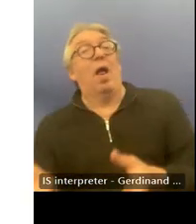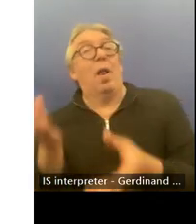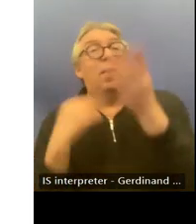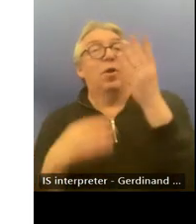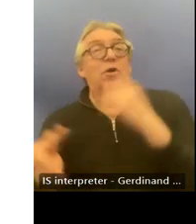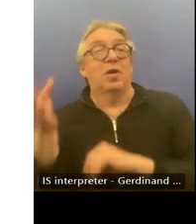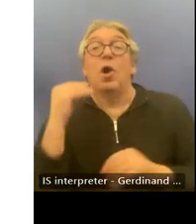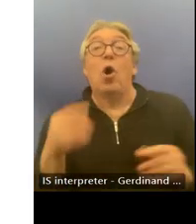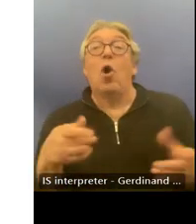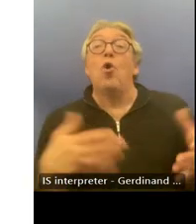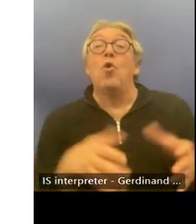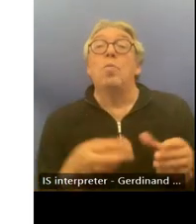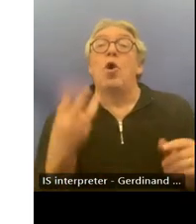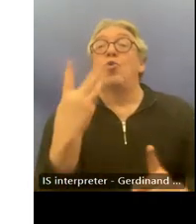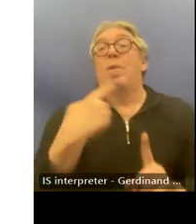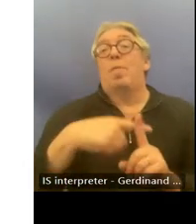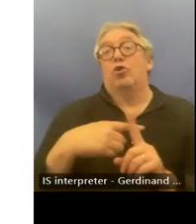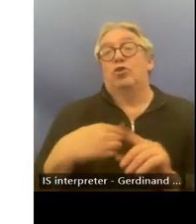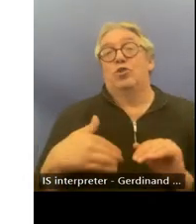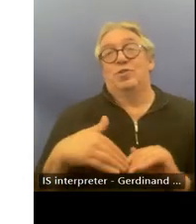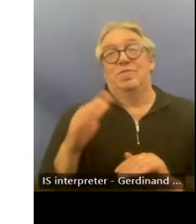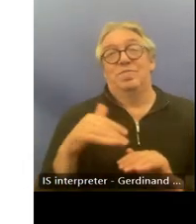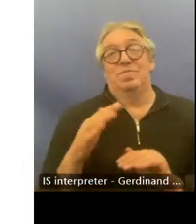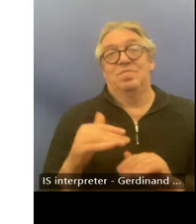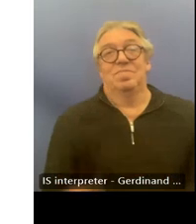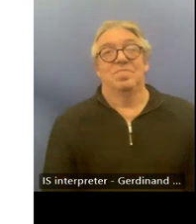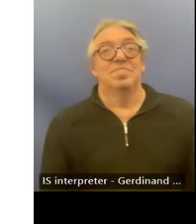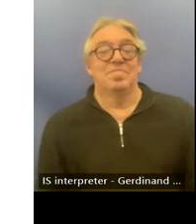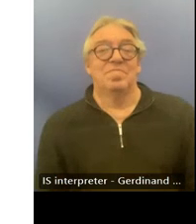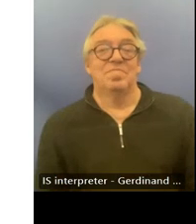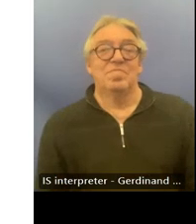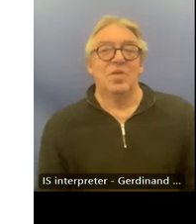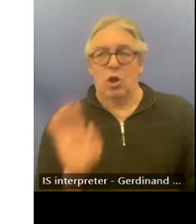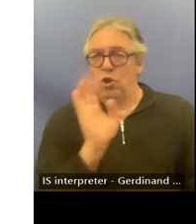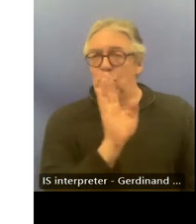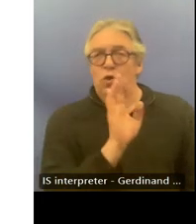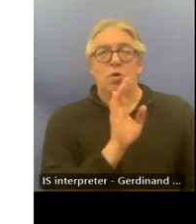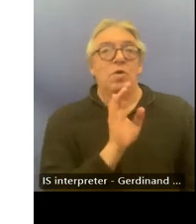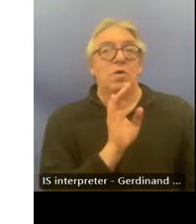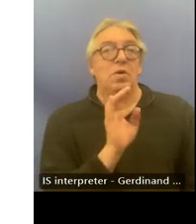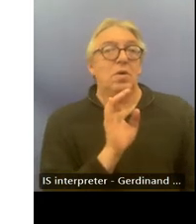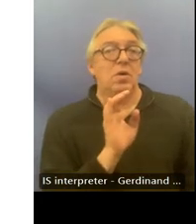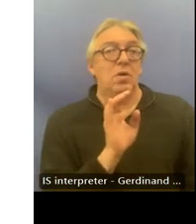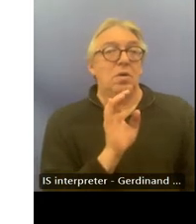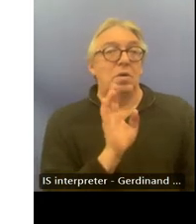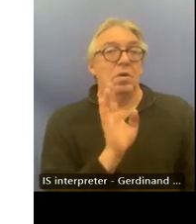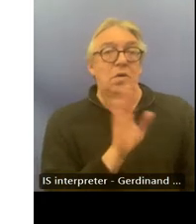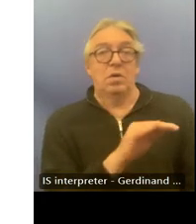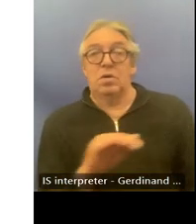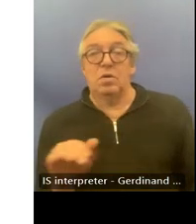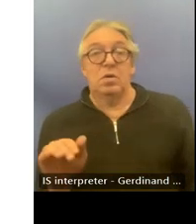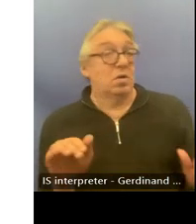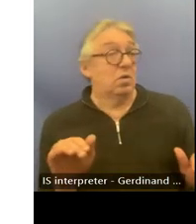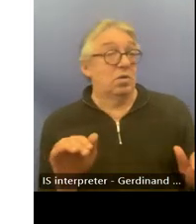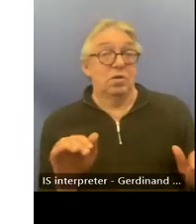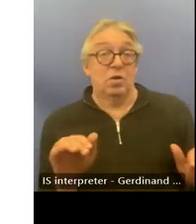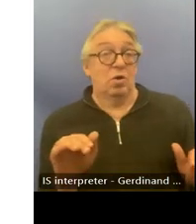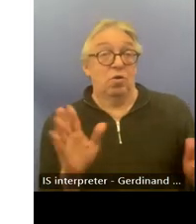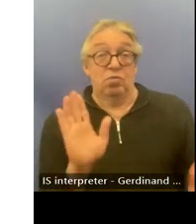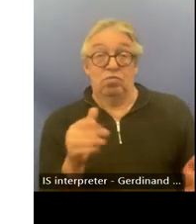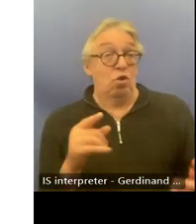3+. So they are really very much a really positive response we get when we use the play-based